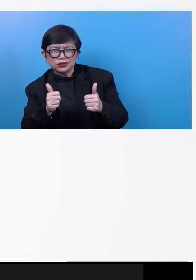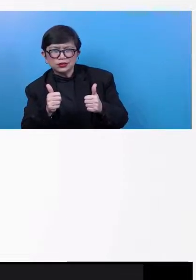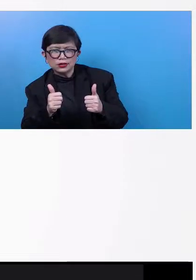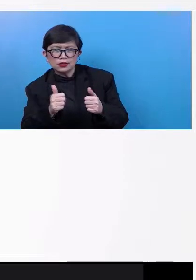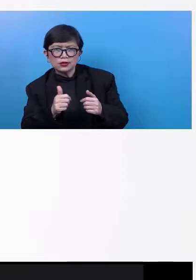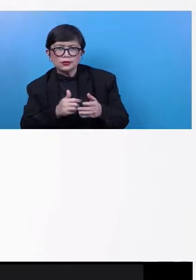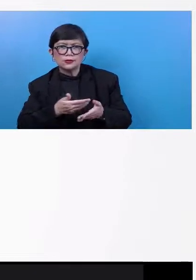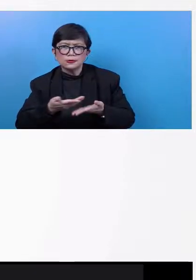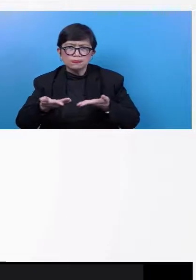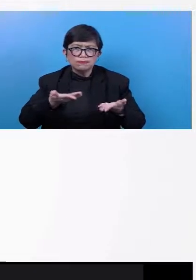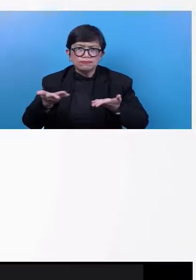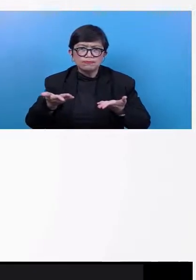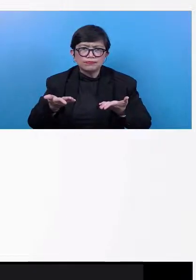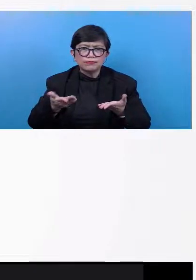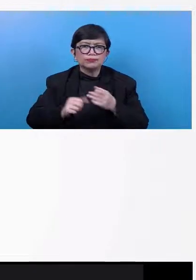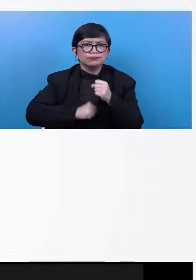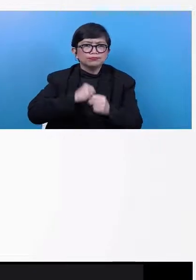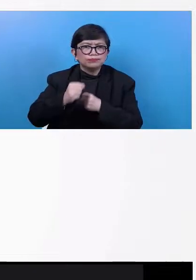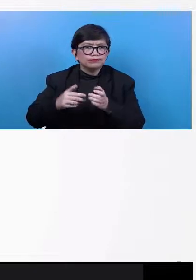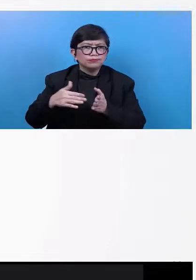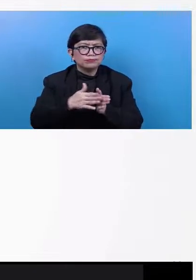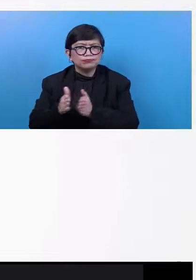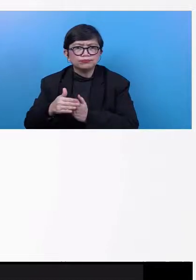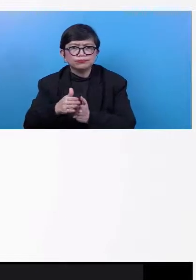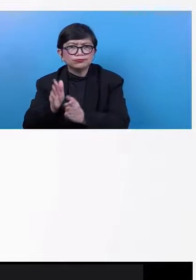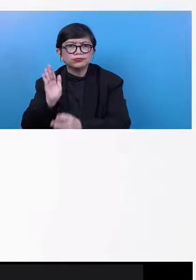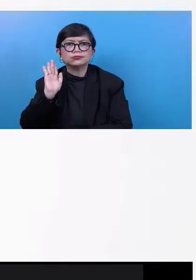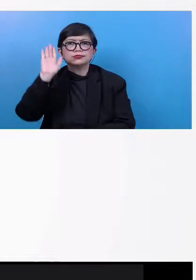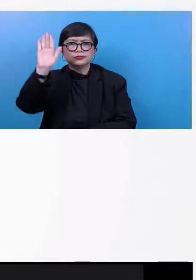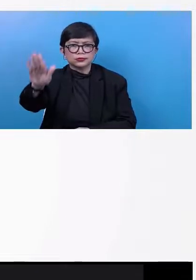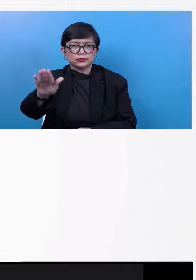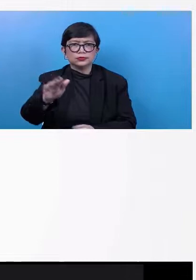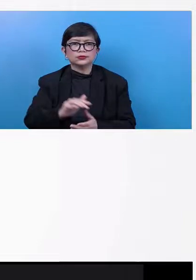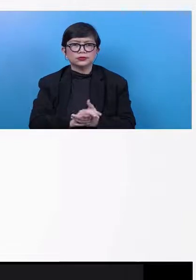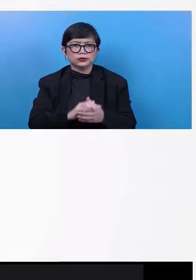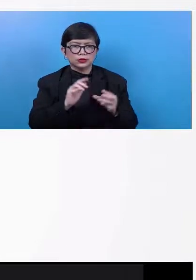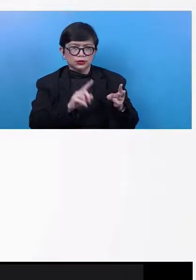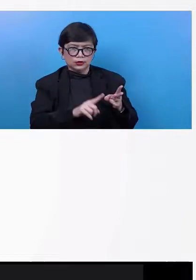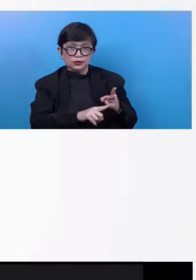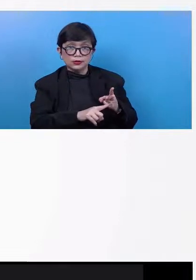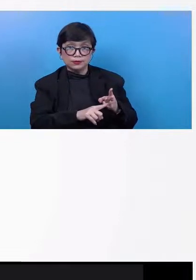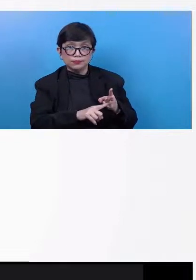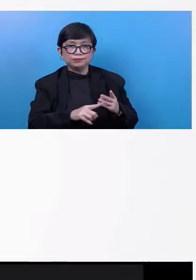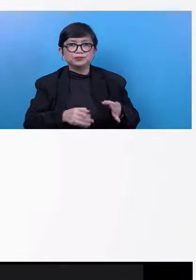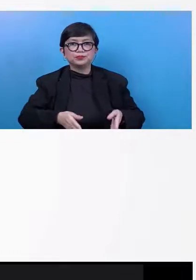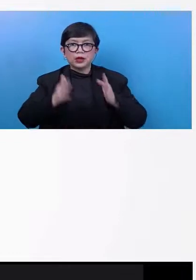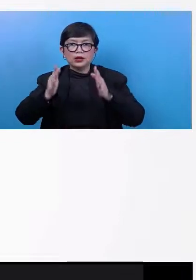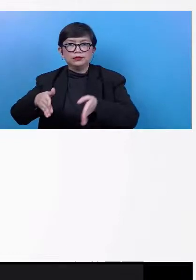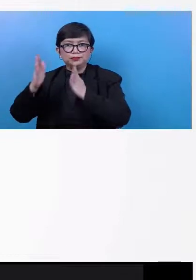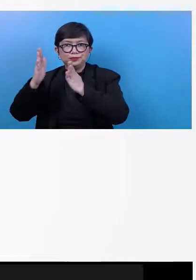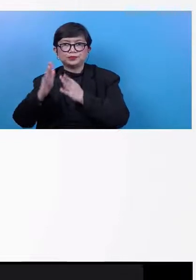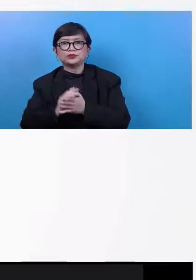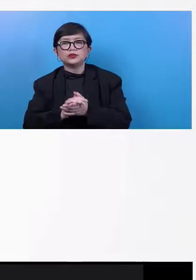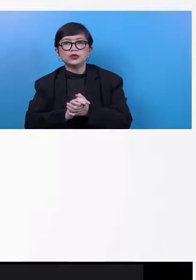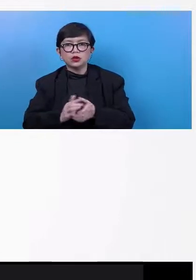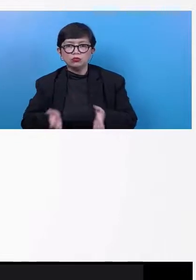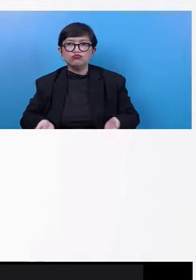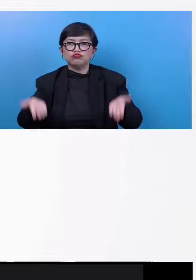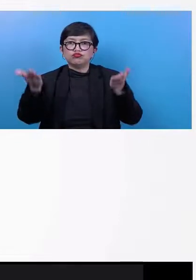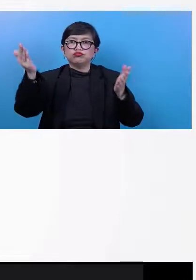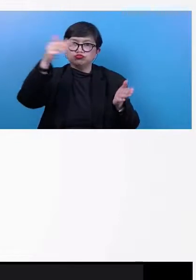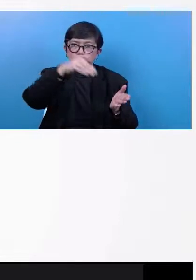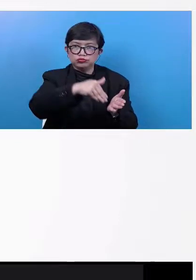recovery strategies. Third, we need to build these recovery strategies so they are fit for